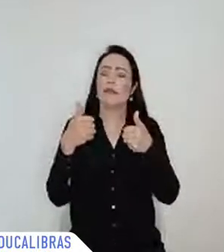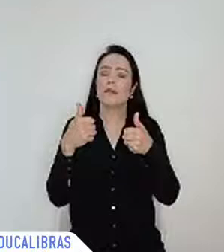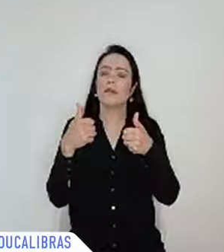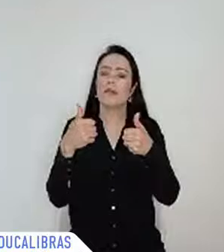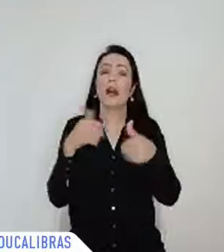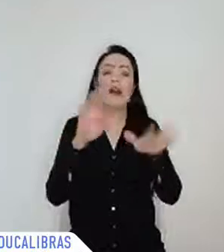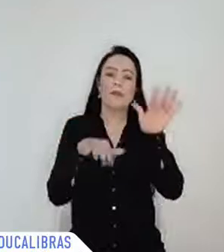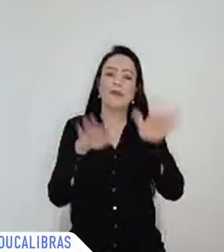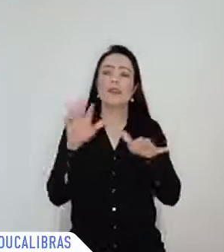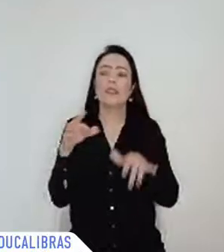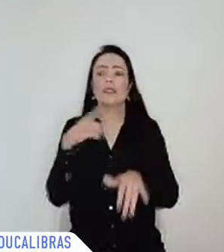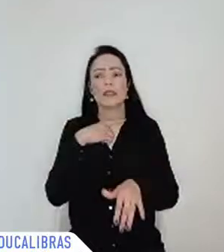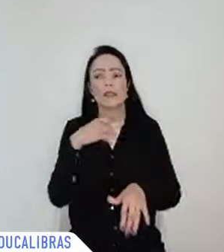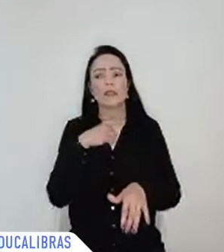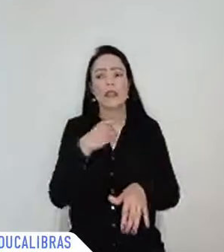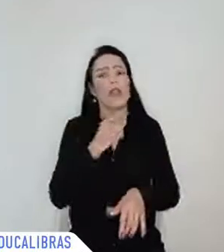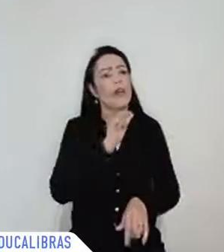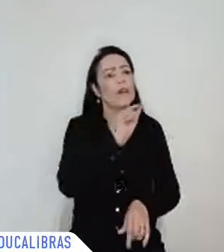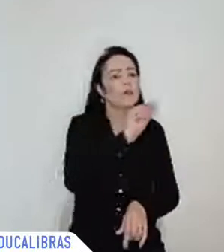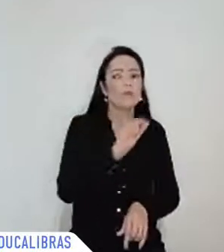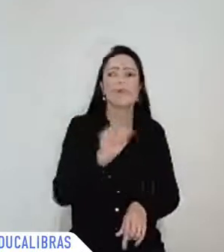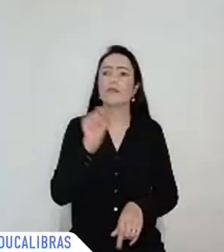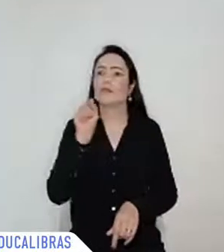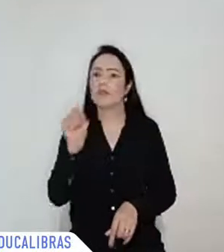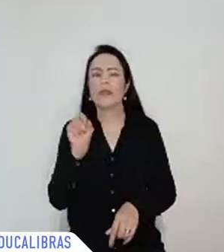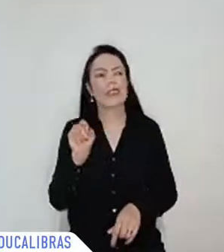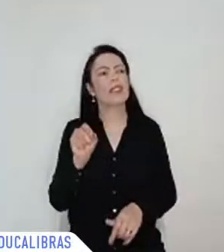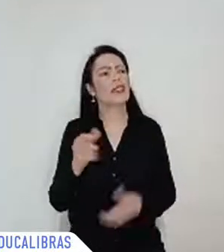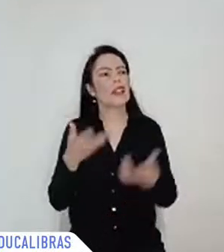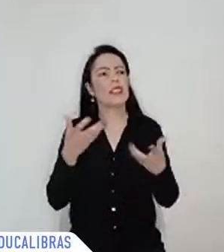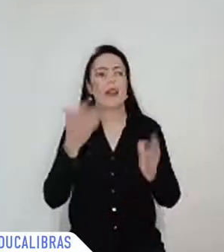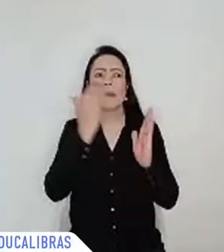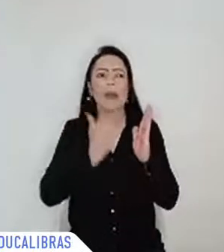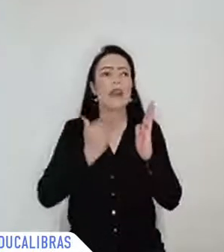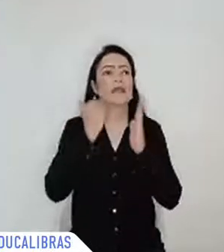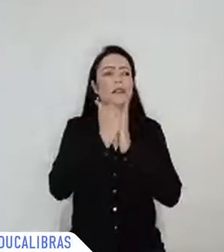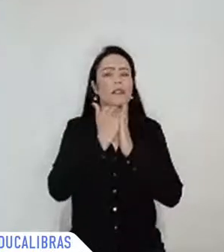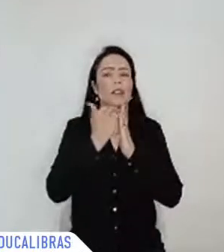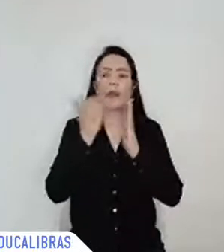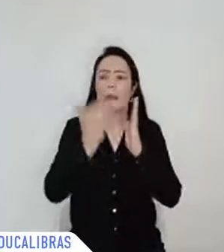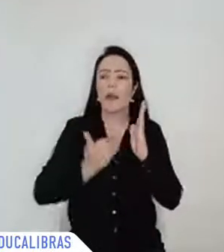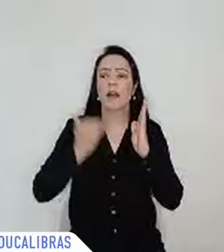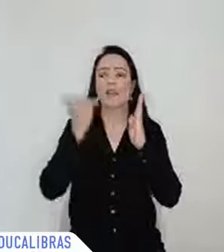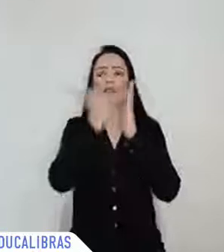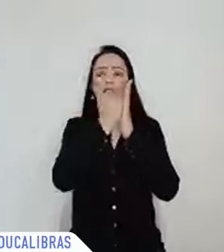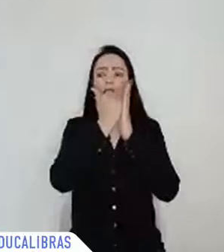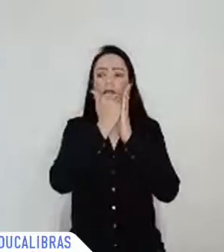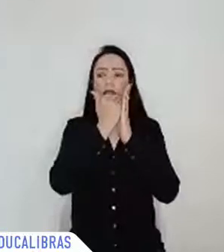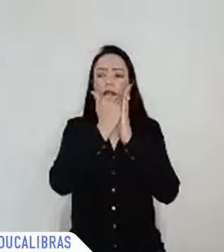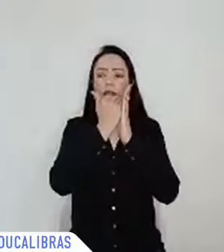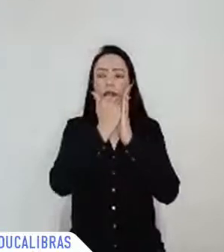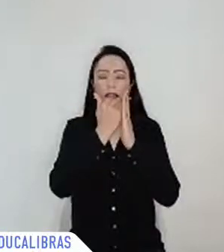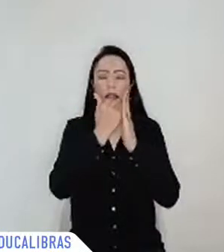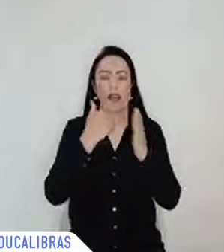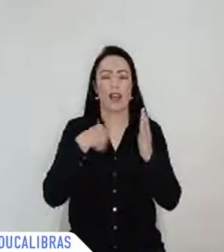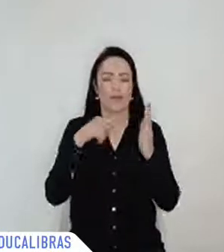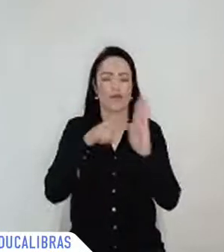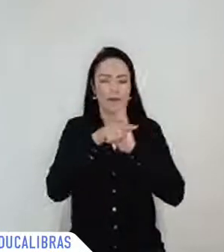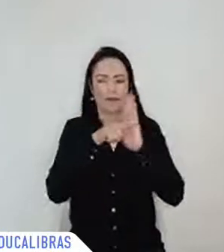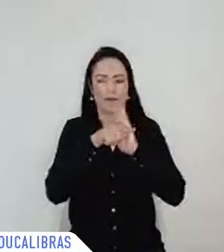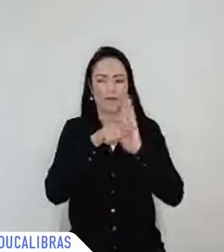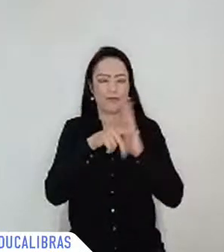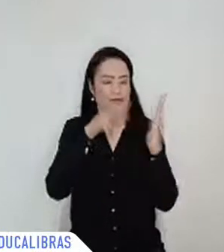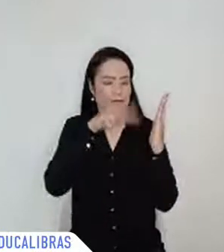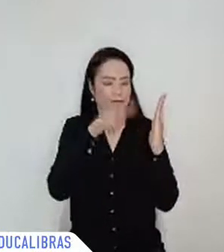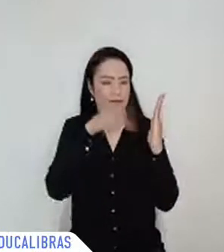be never going to please everyone. So this is a constant pursuit.